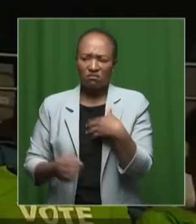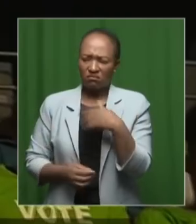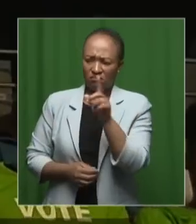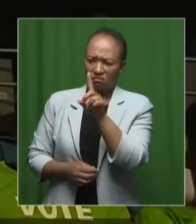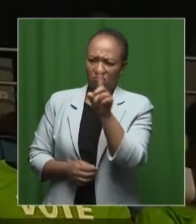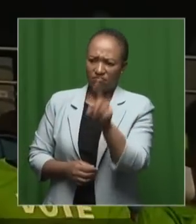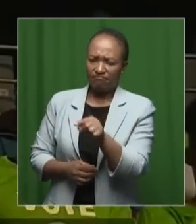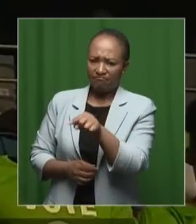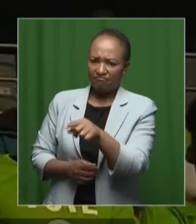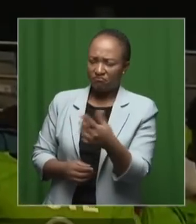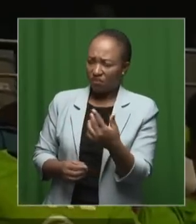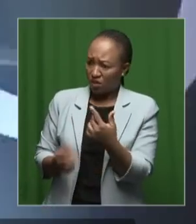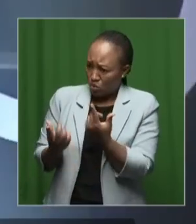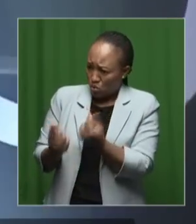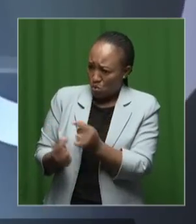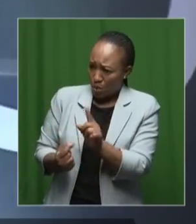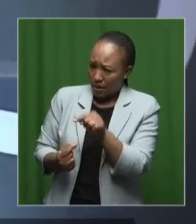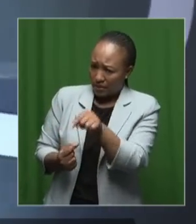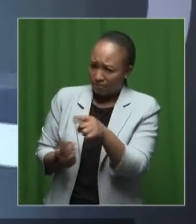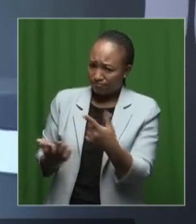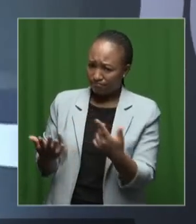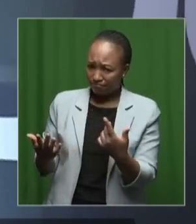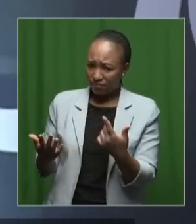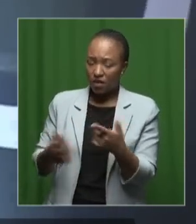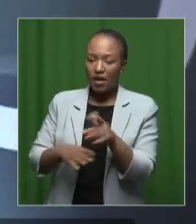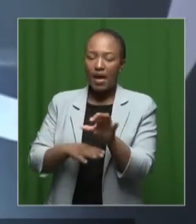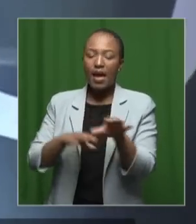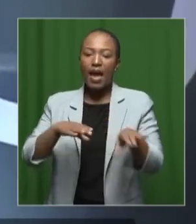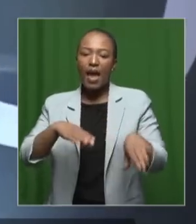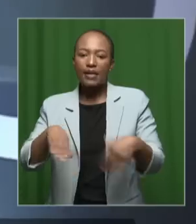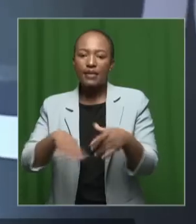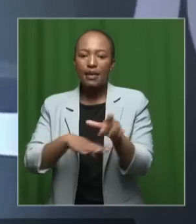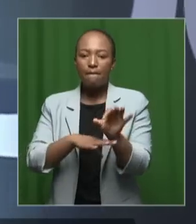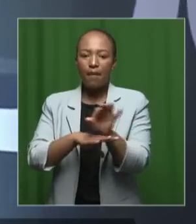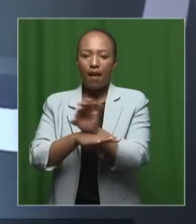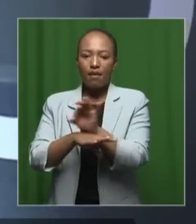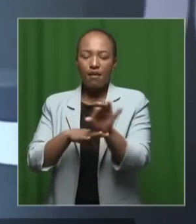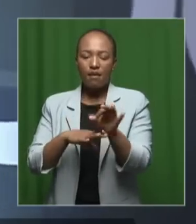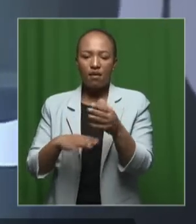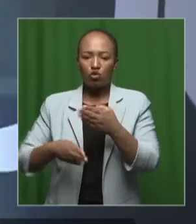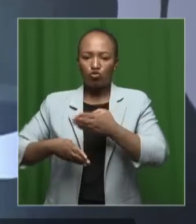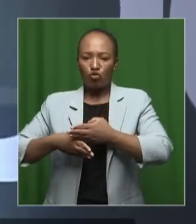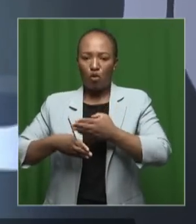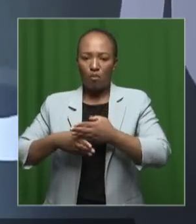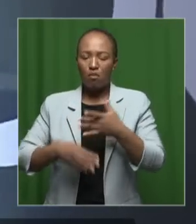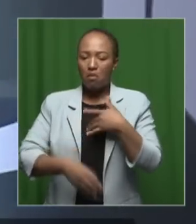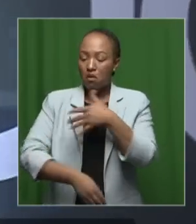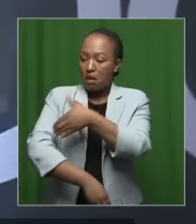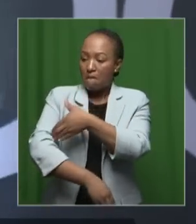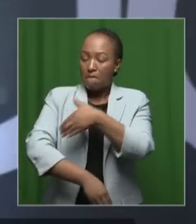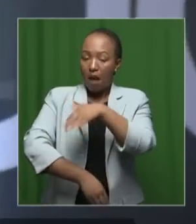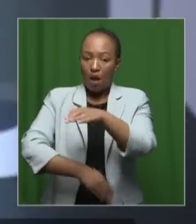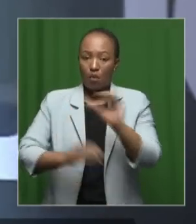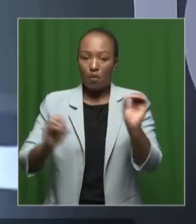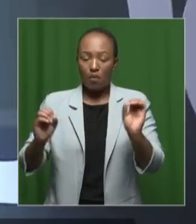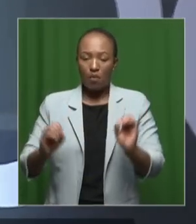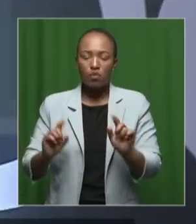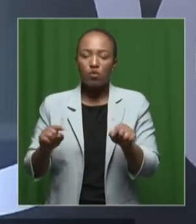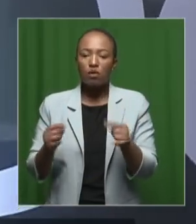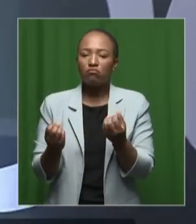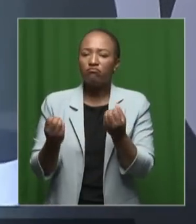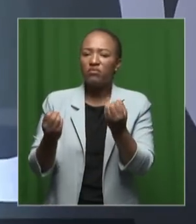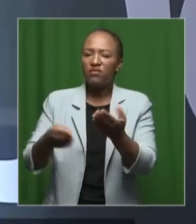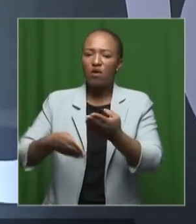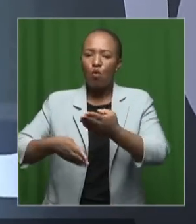what will you do? What is your action plan for jobs? If you are not in power now and are unable to give jobs to the